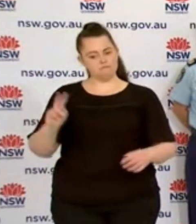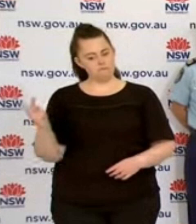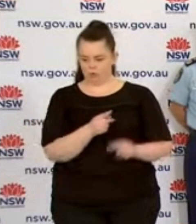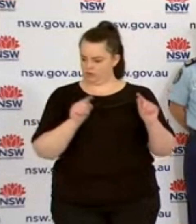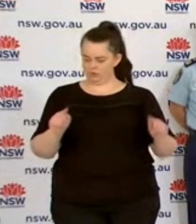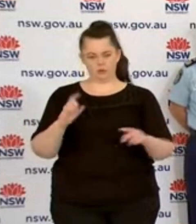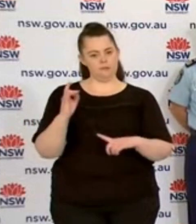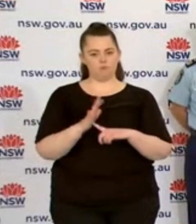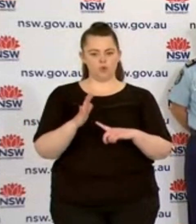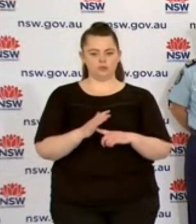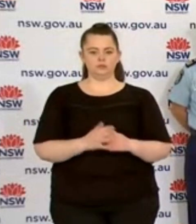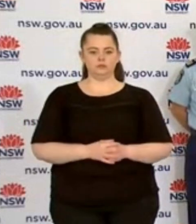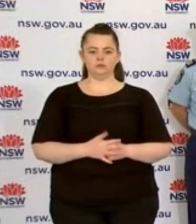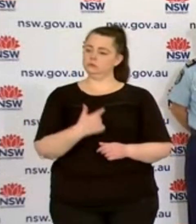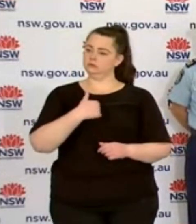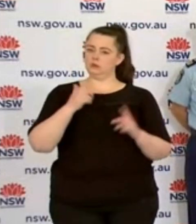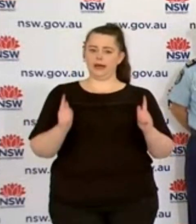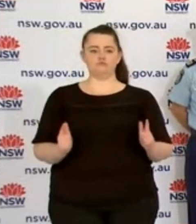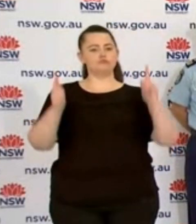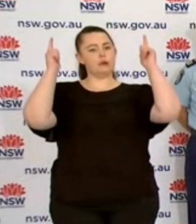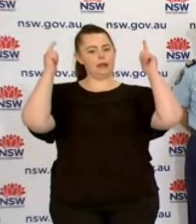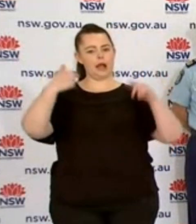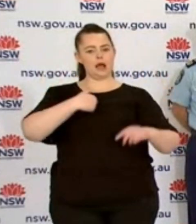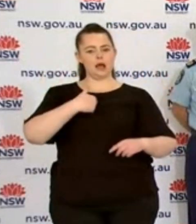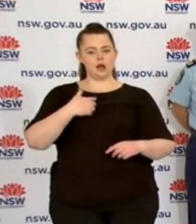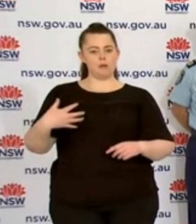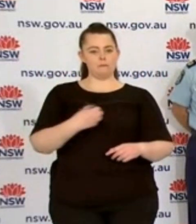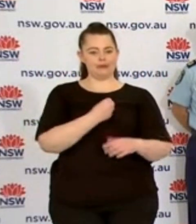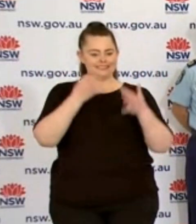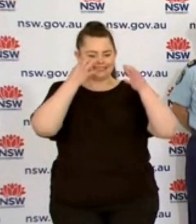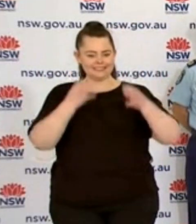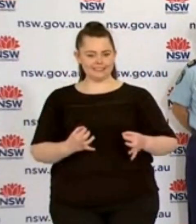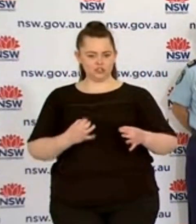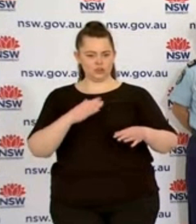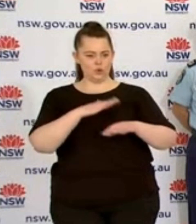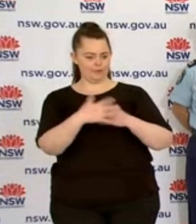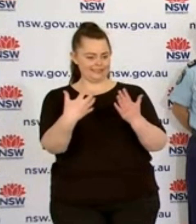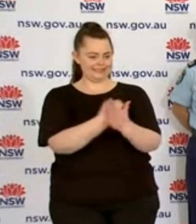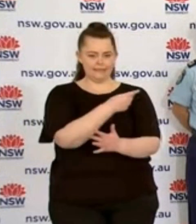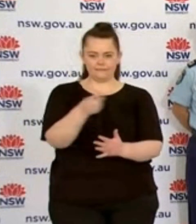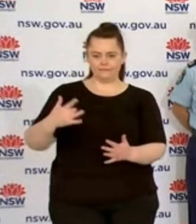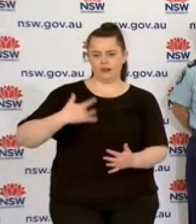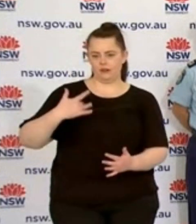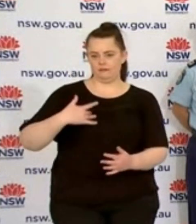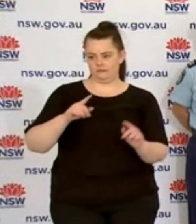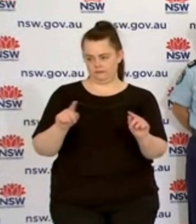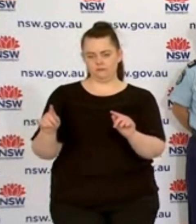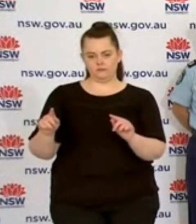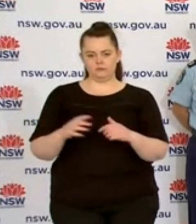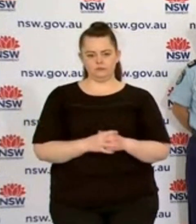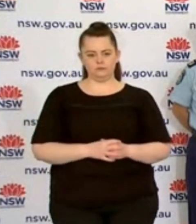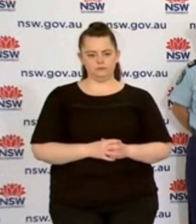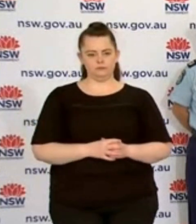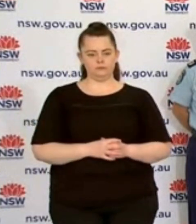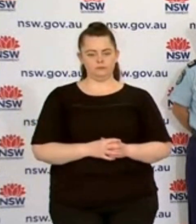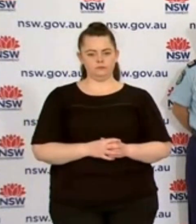would take any decision as the Premier of this state which is going to cause unnecessary death and heartache for the people of this state. And on that